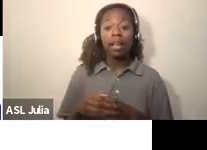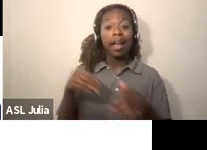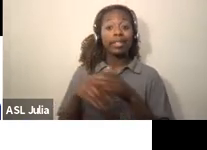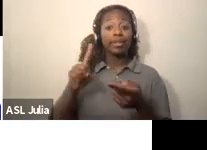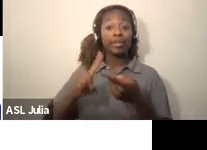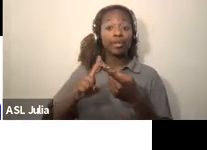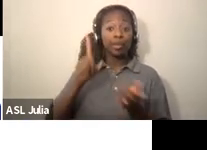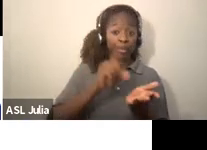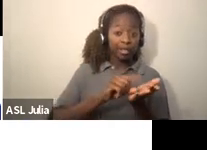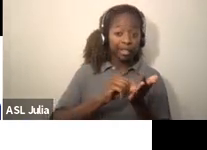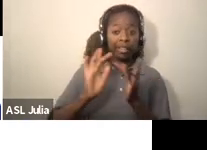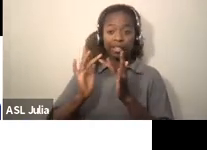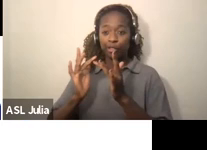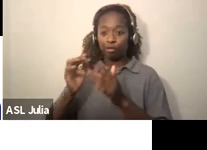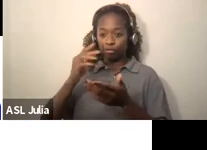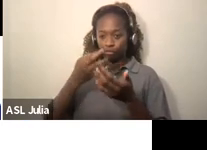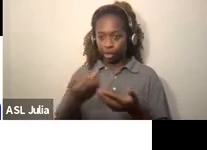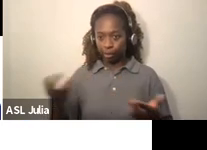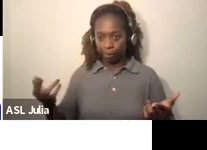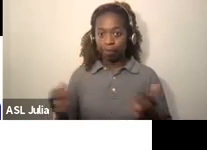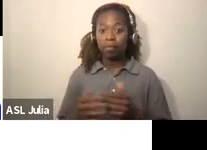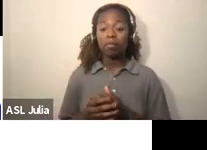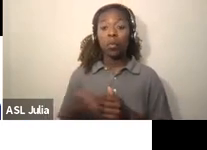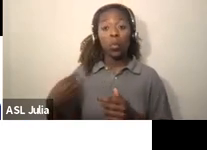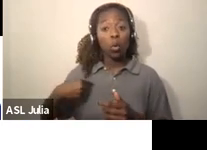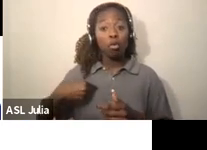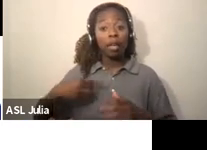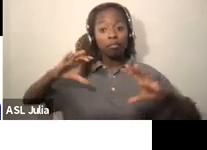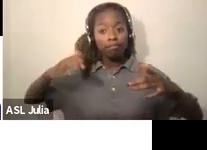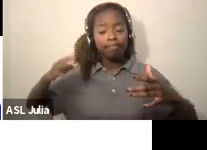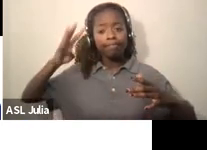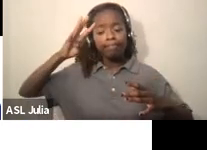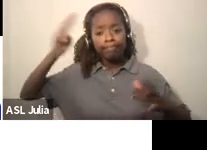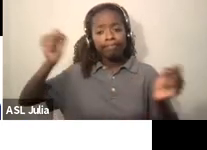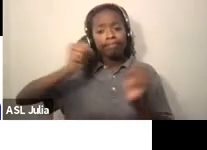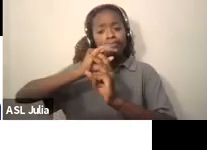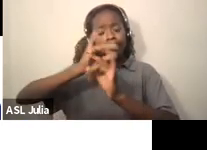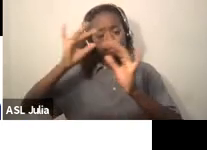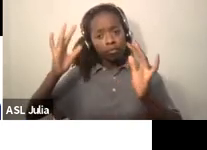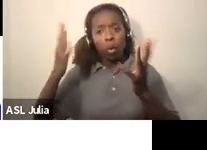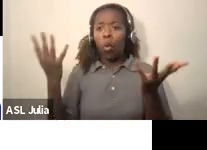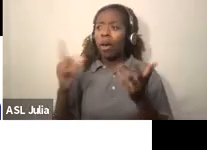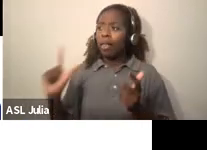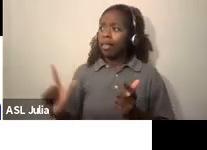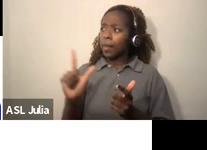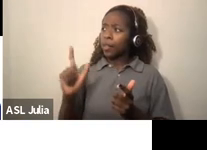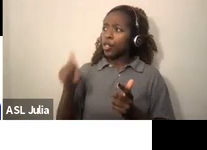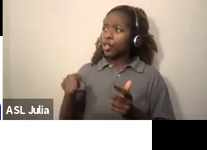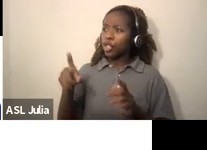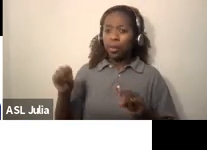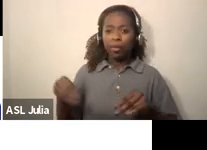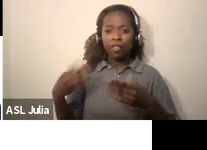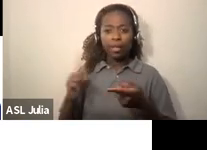resources together we constructed a vision for what school libraries must provide for our students with the highest